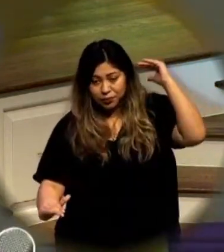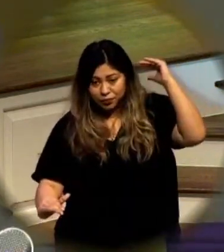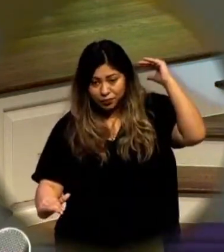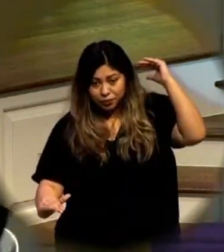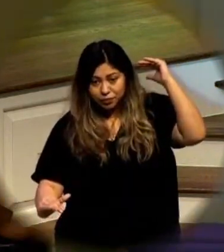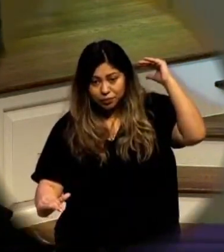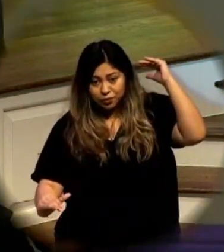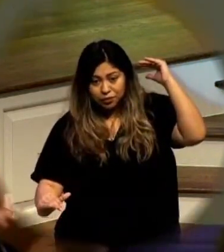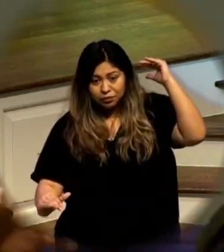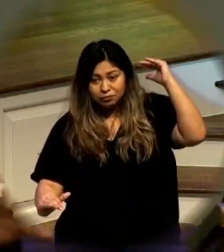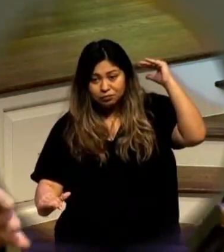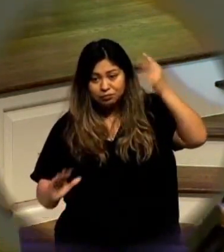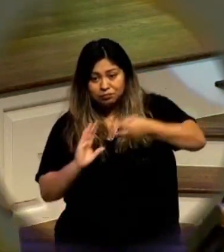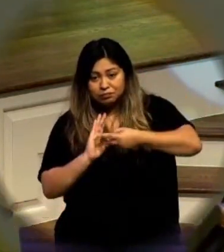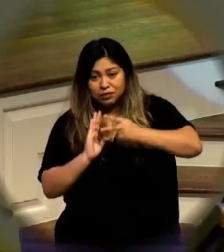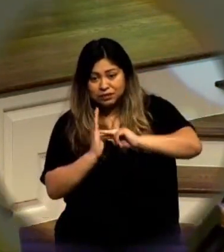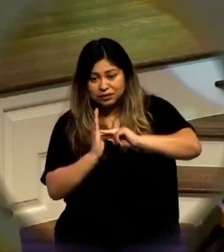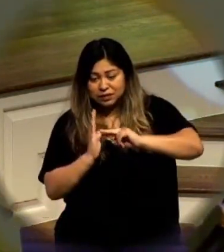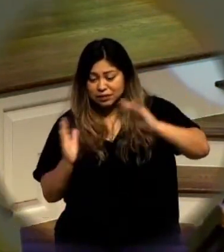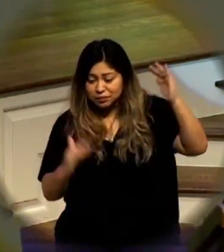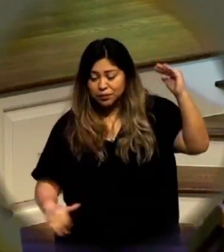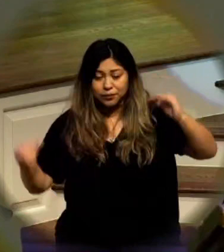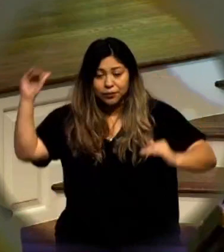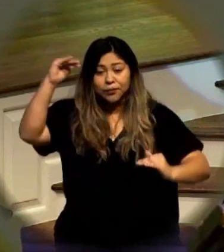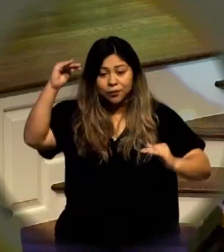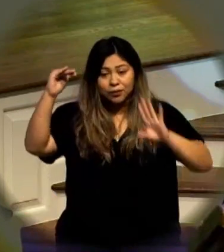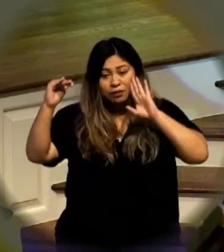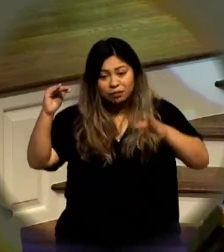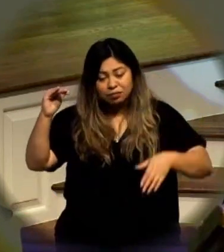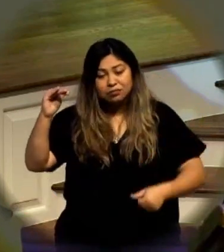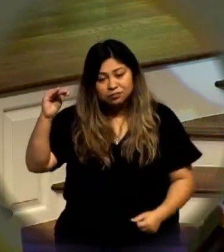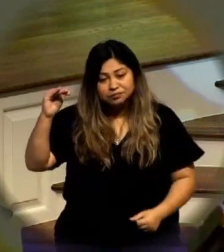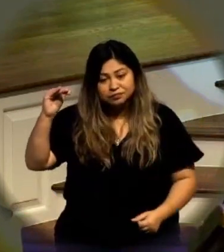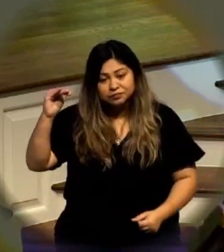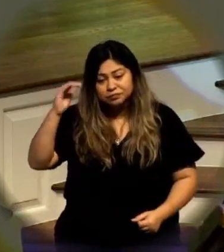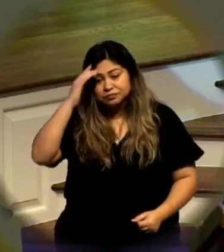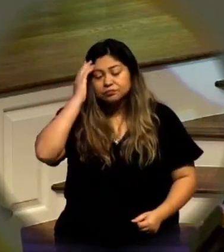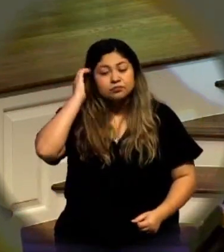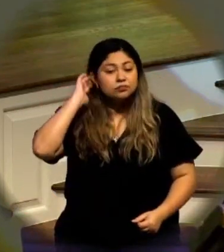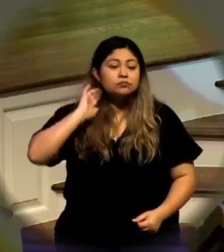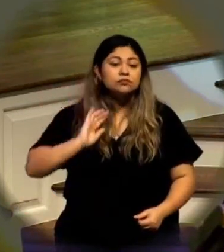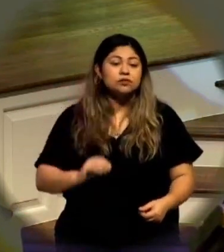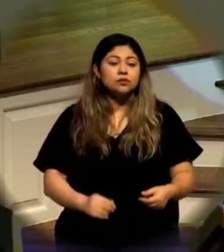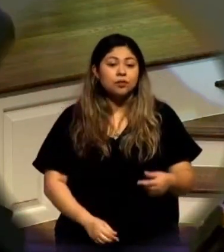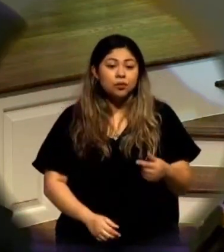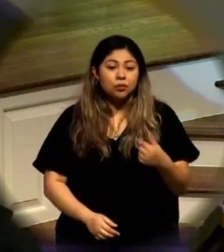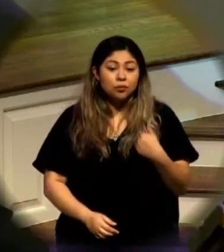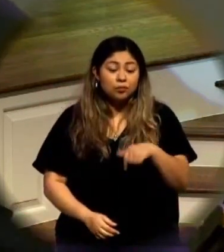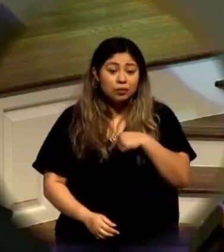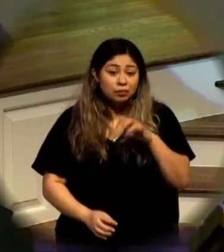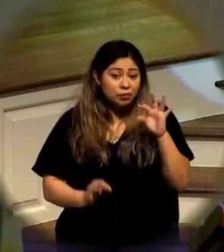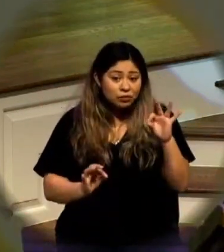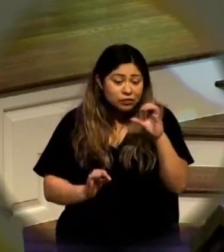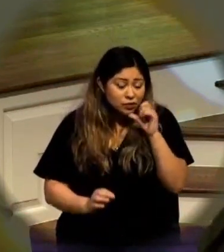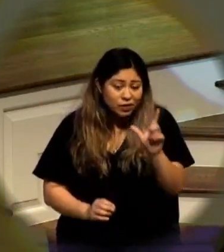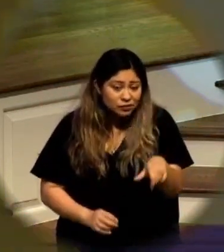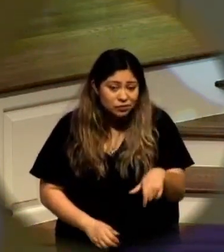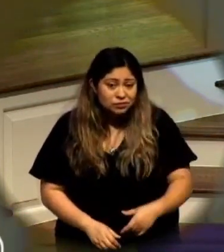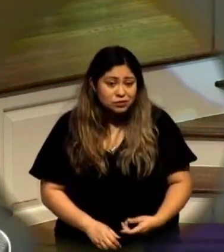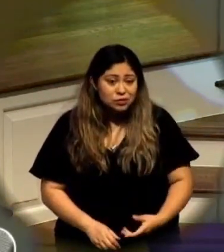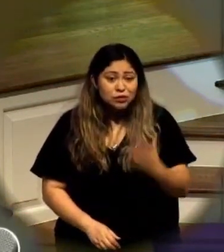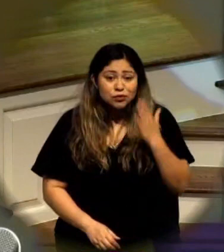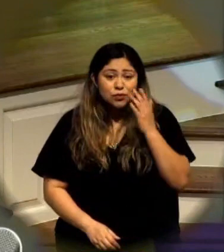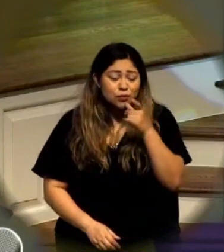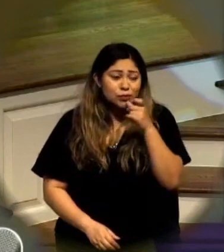to death really the idea that you and I have to be perfect in order to be acceptable to God. You know who's not